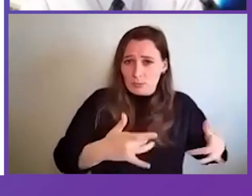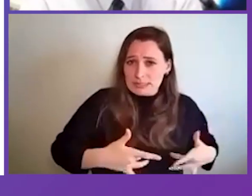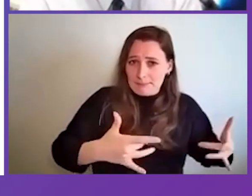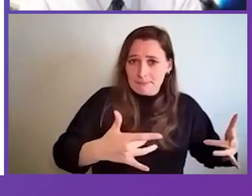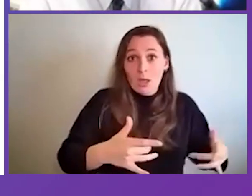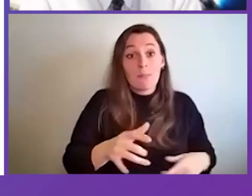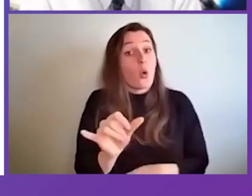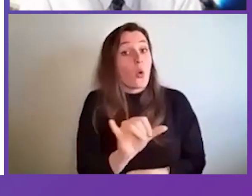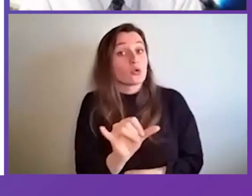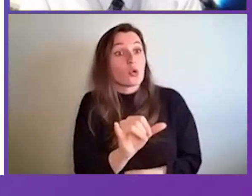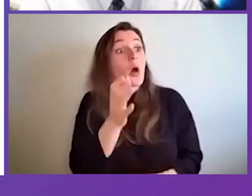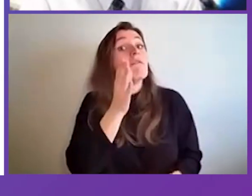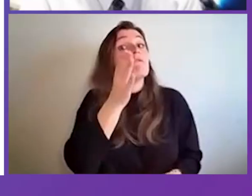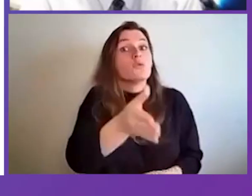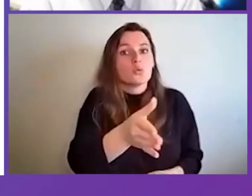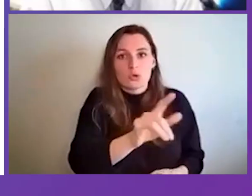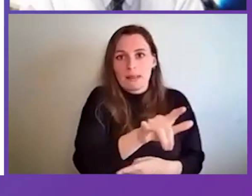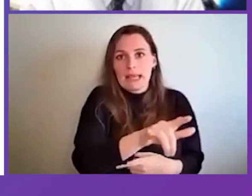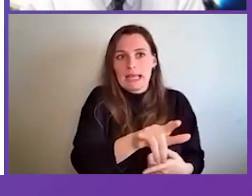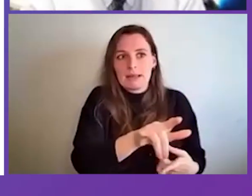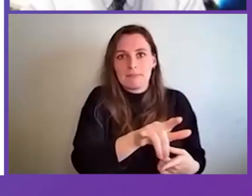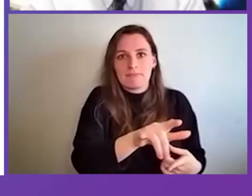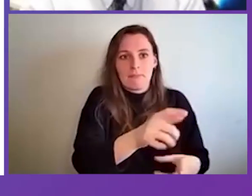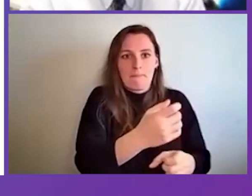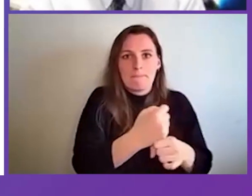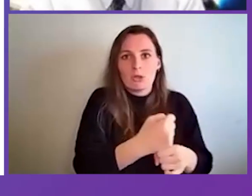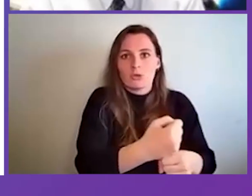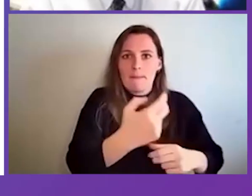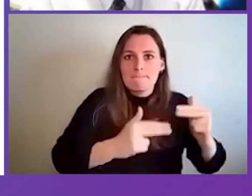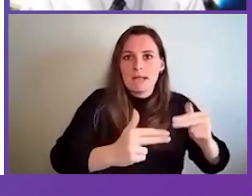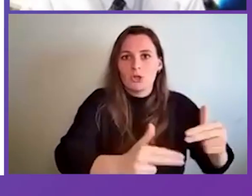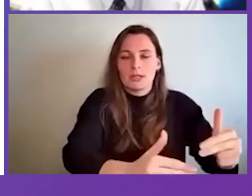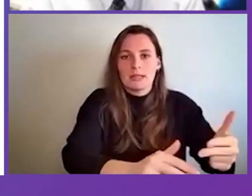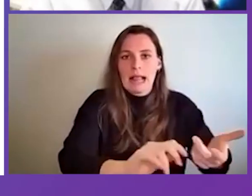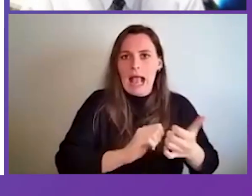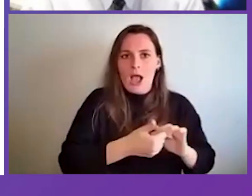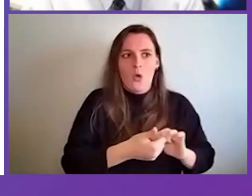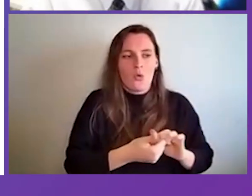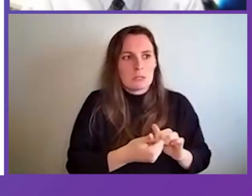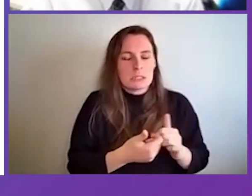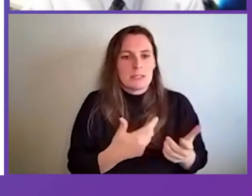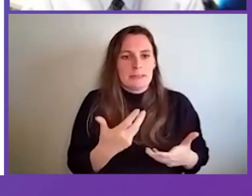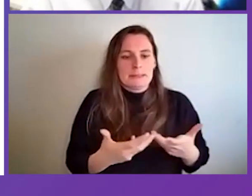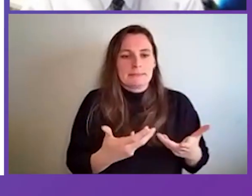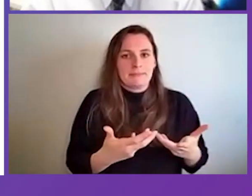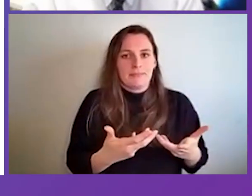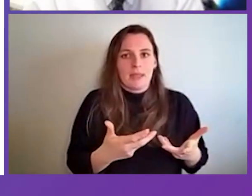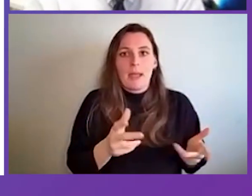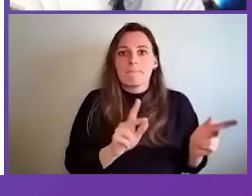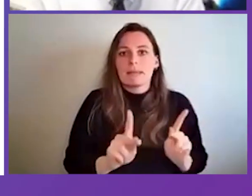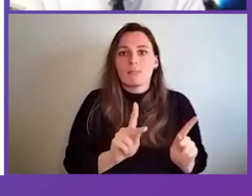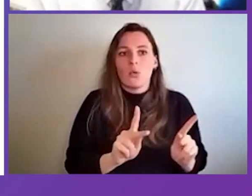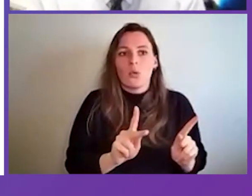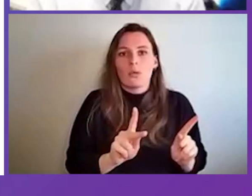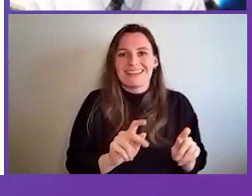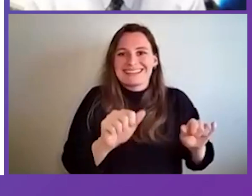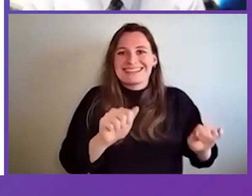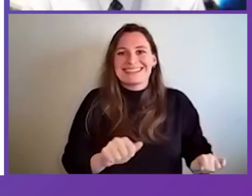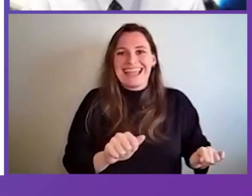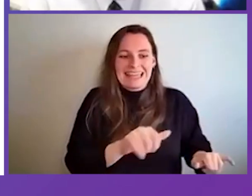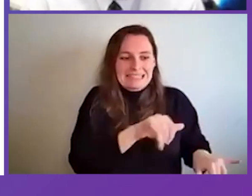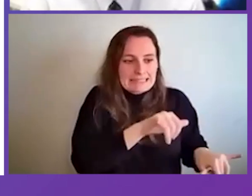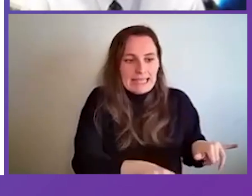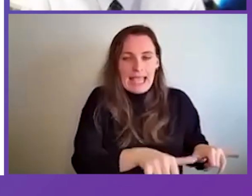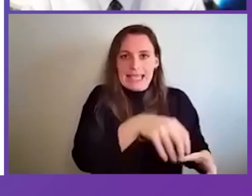aircraft and discussions around eventually allowing passengers to stay in their wheelchairs. There's increasingly